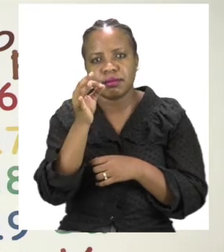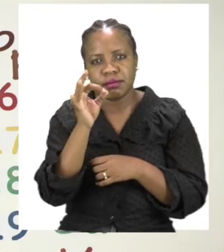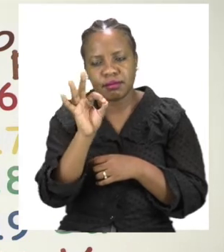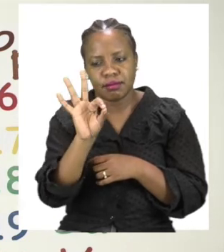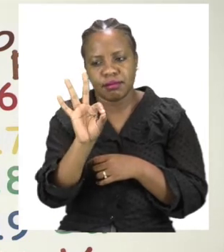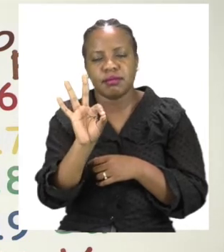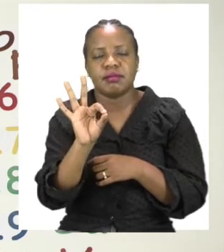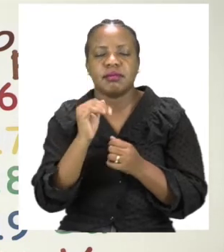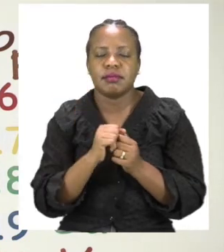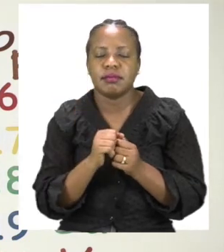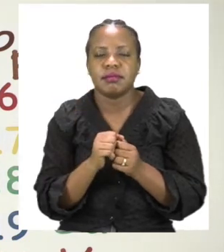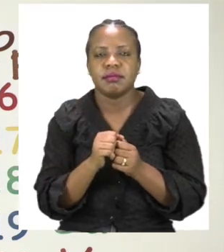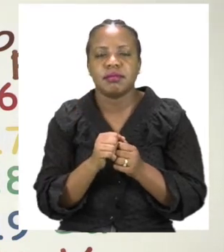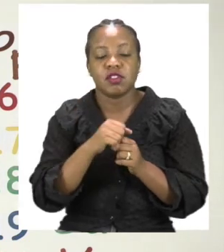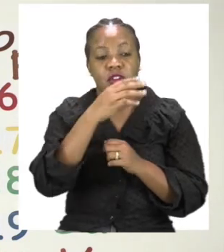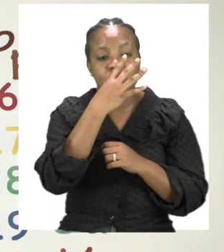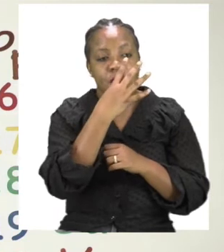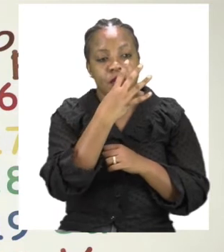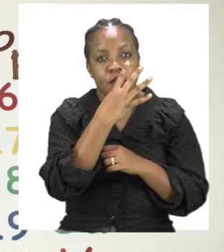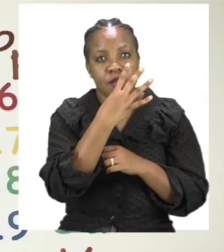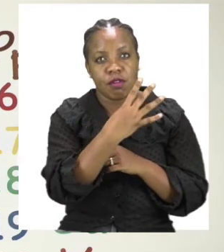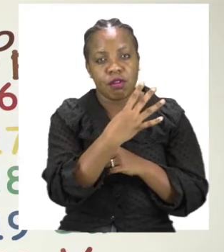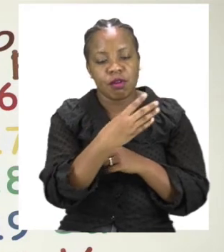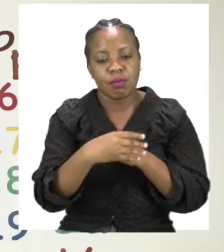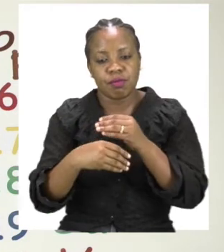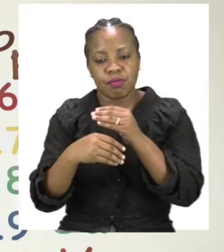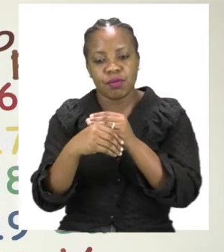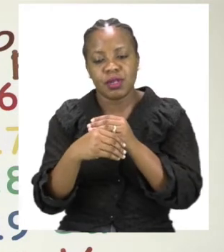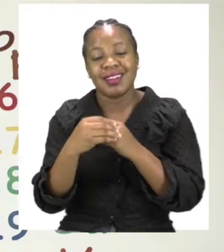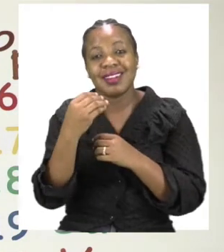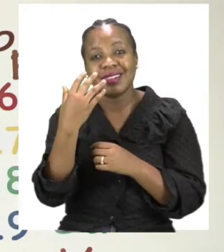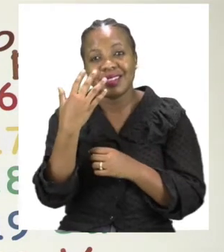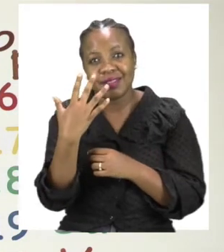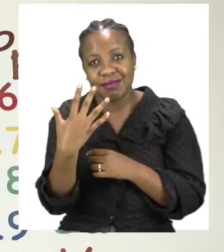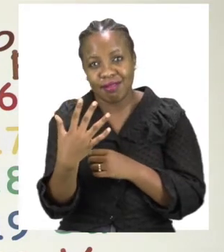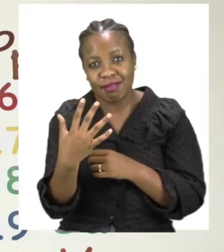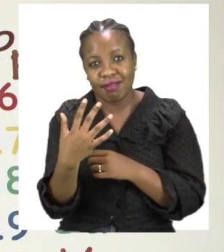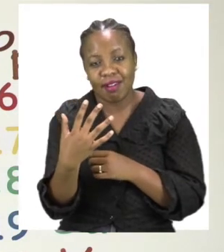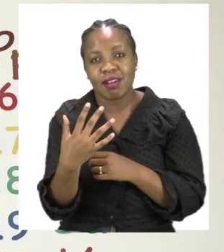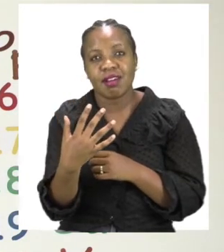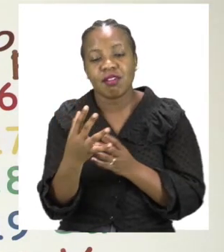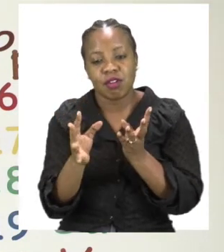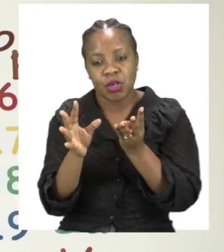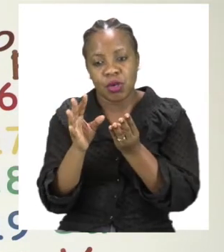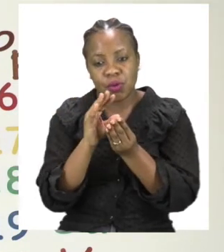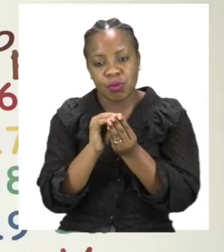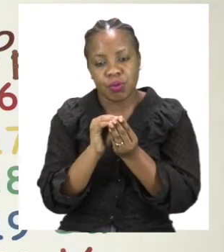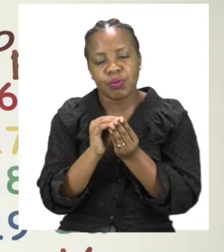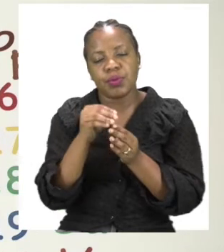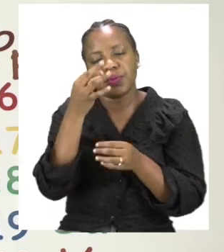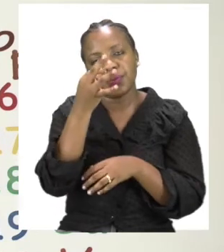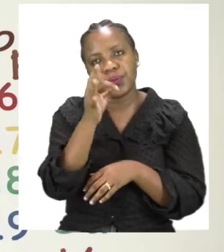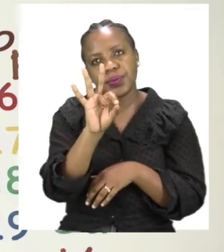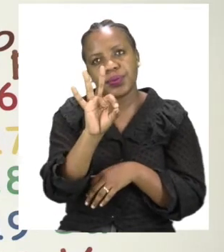9. So we know that the 5 counters that we added to the red ones All together make